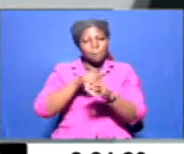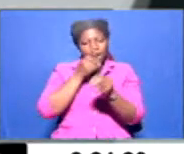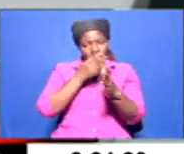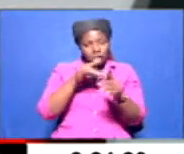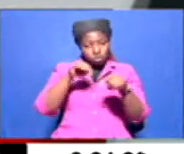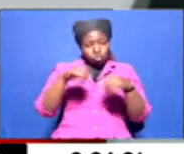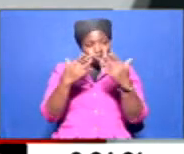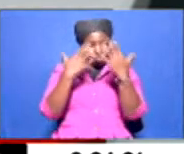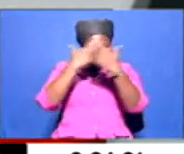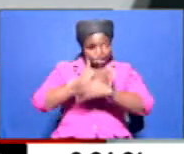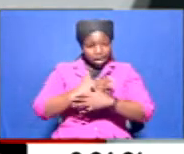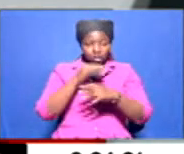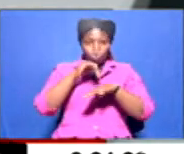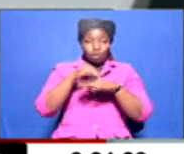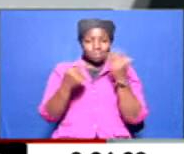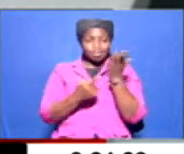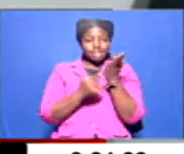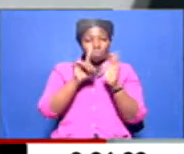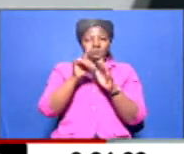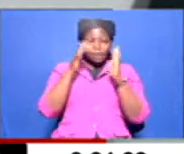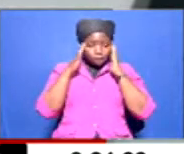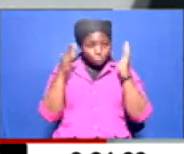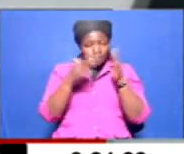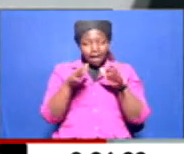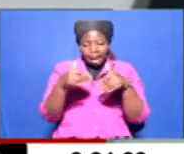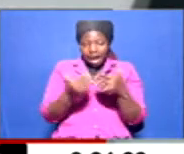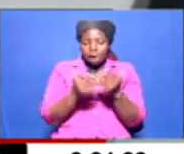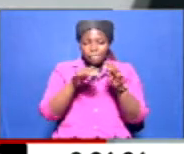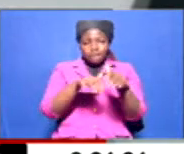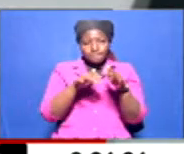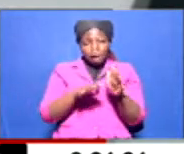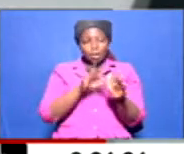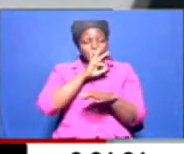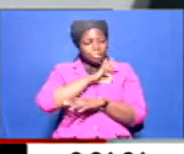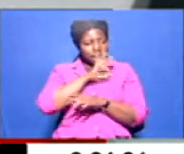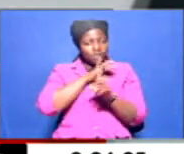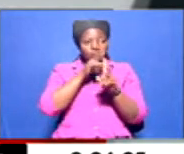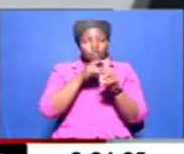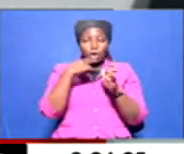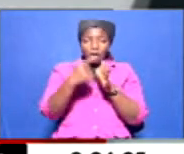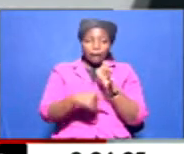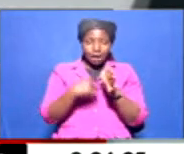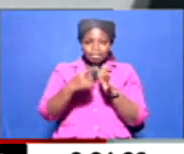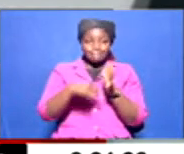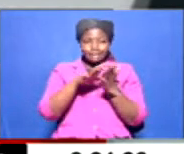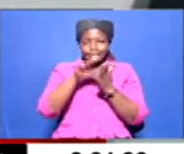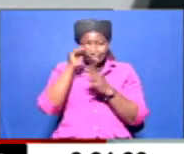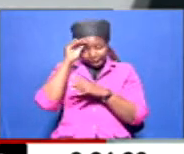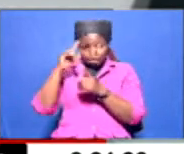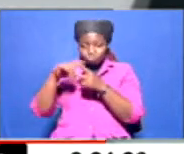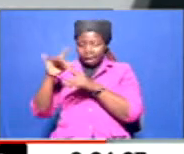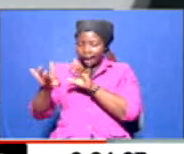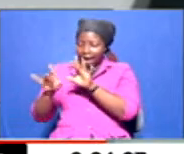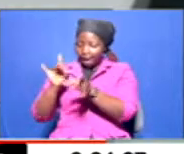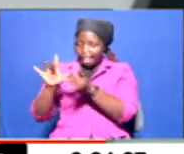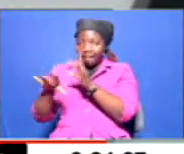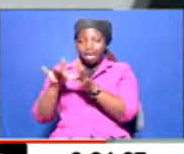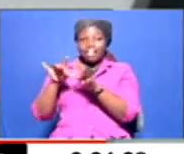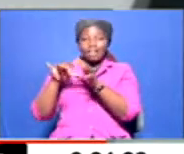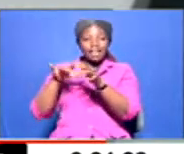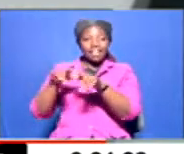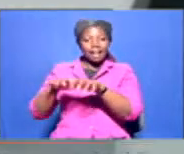Tech One, we focus on how farmers are benefiting from machine learning to analyze farm data to boost